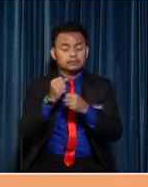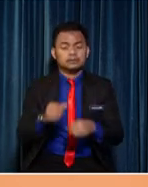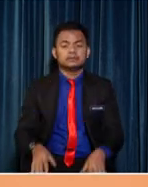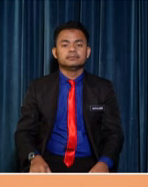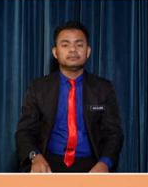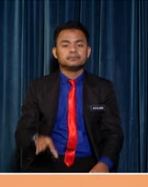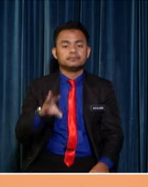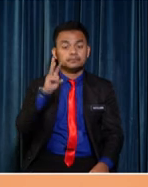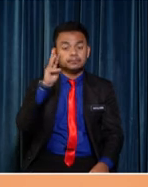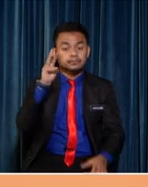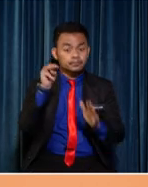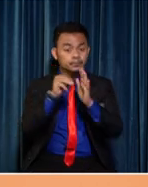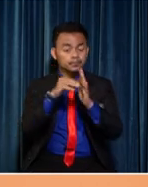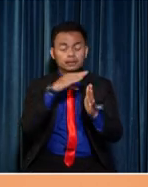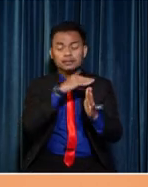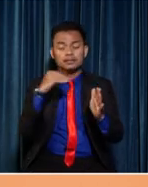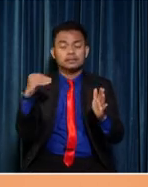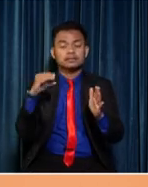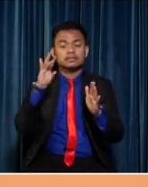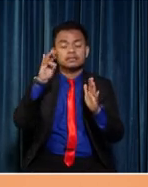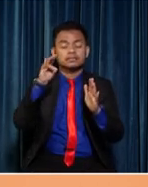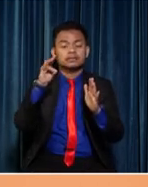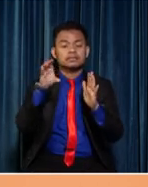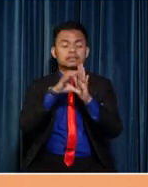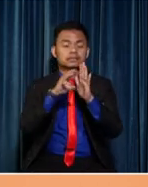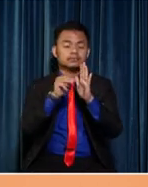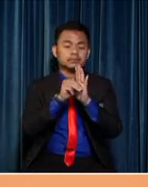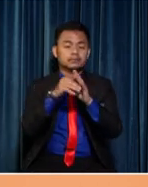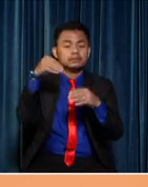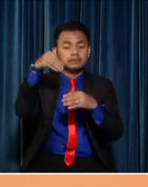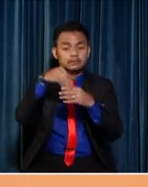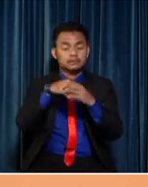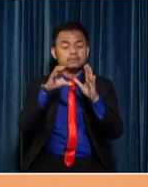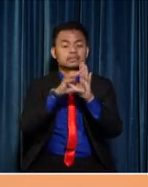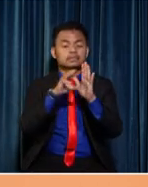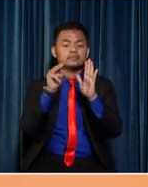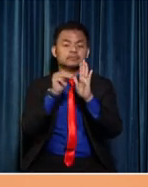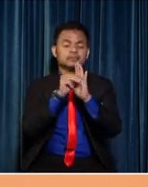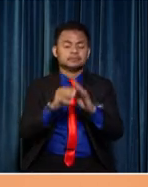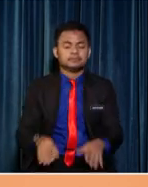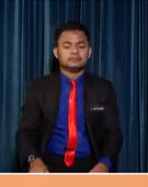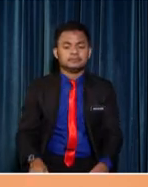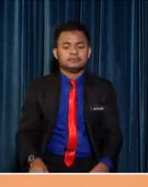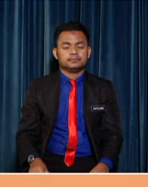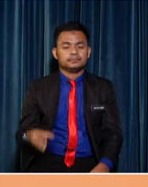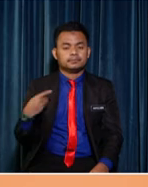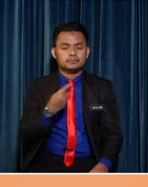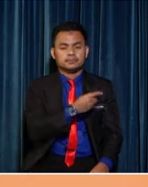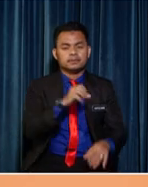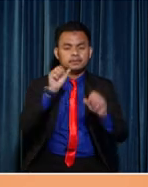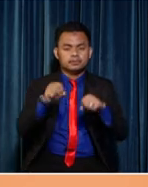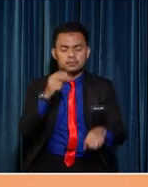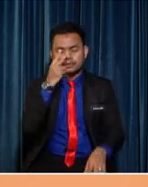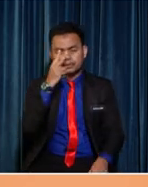and 70 centimeters in centimeter. We can see clearly